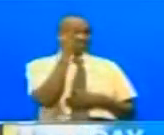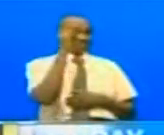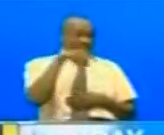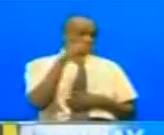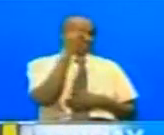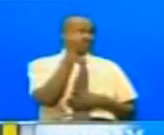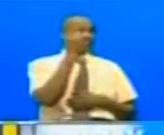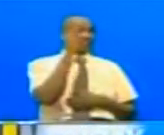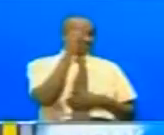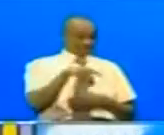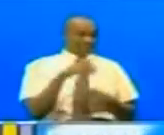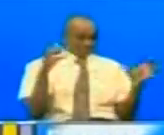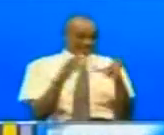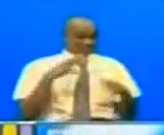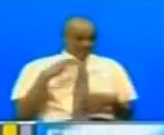member for